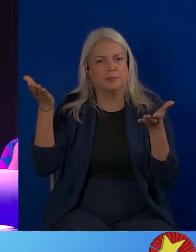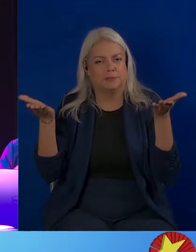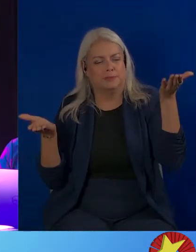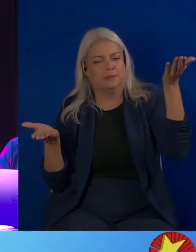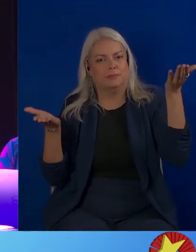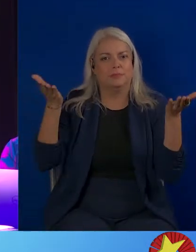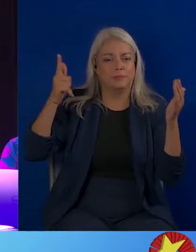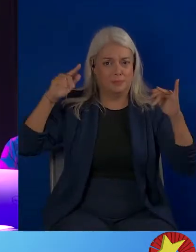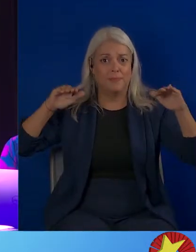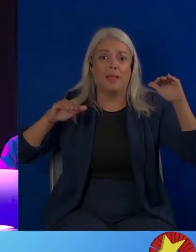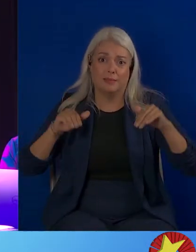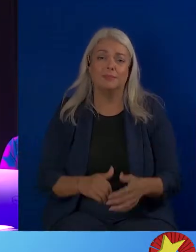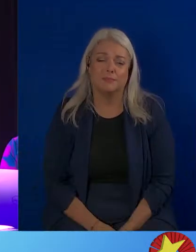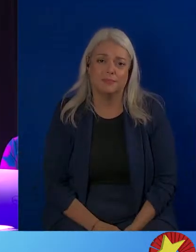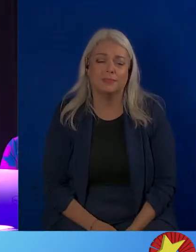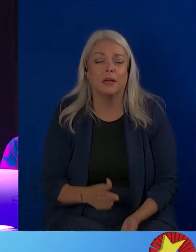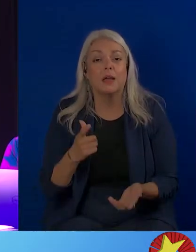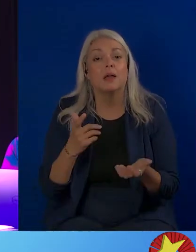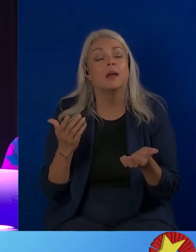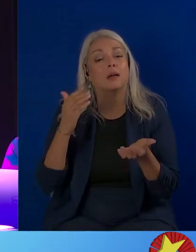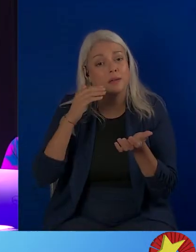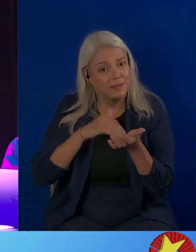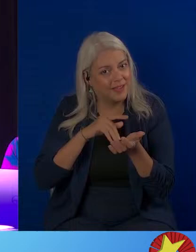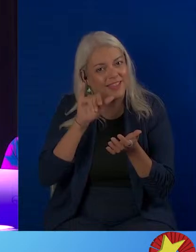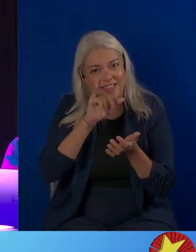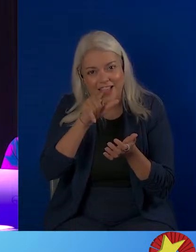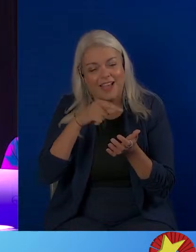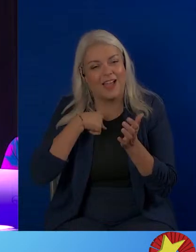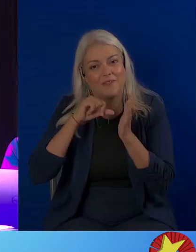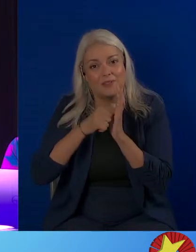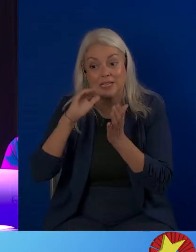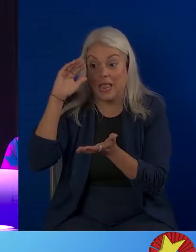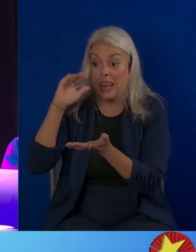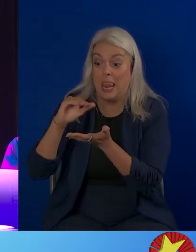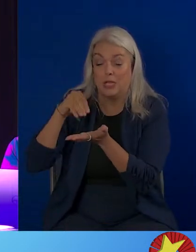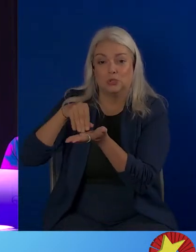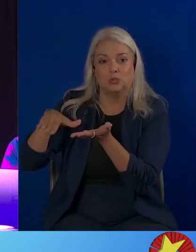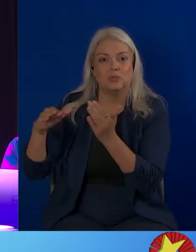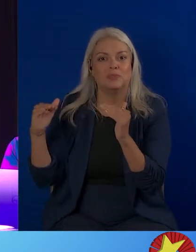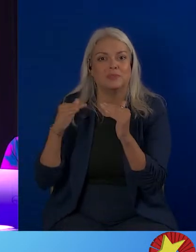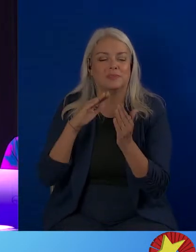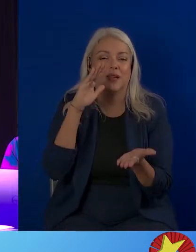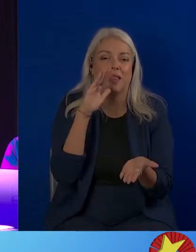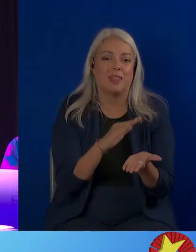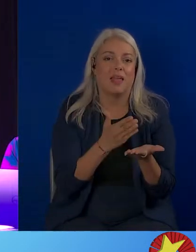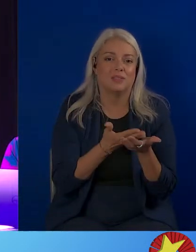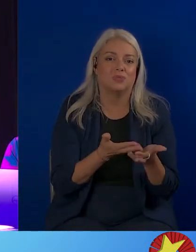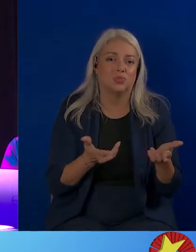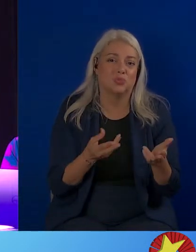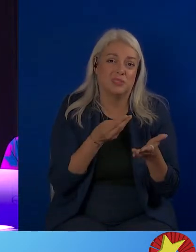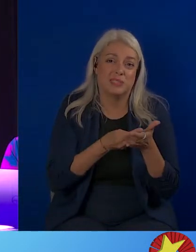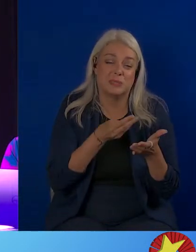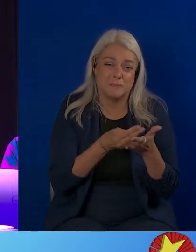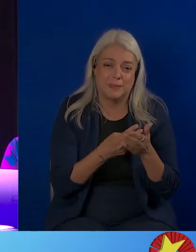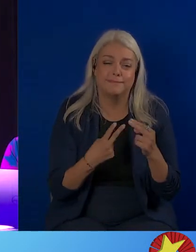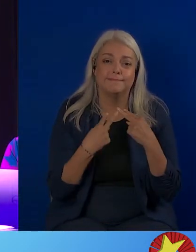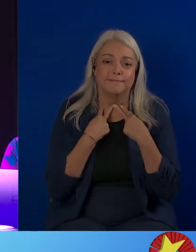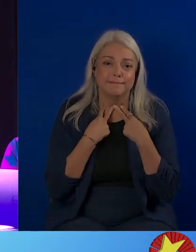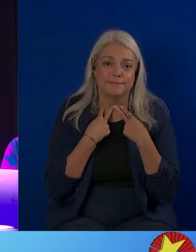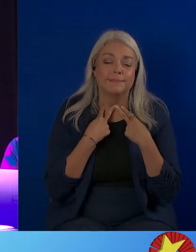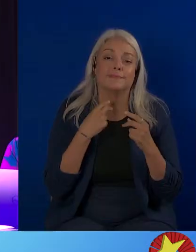services. Because as you've heard me say before, less students translates to fewer resources, and it's not just